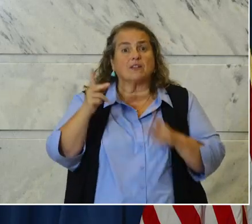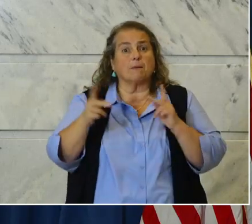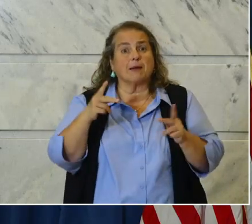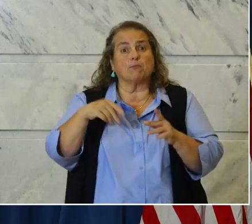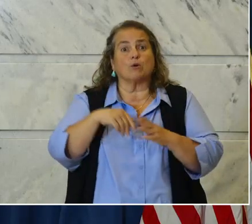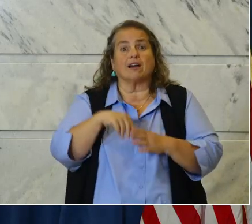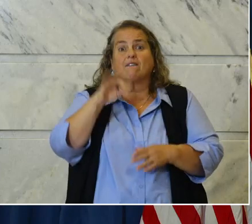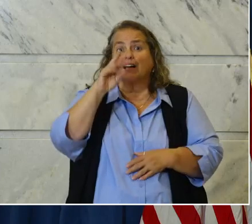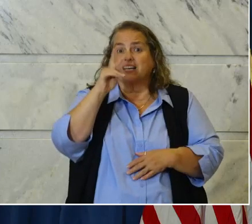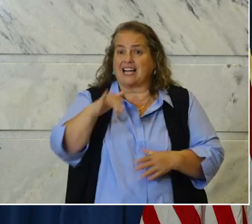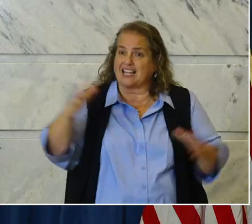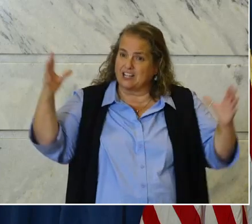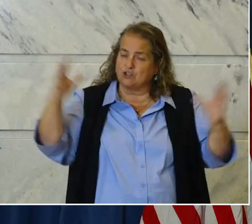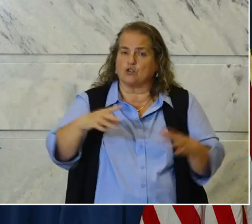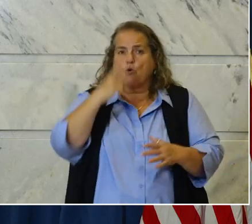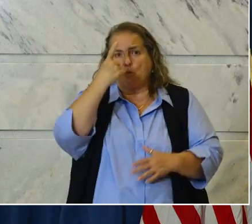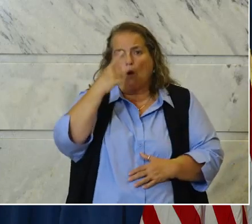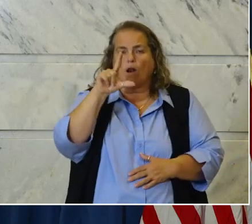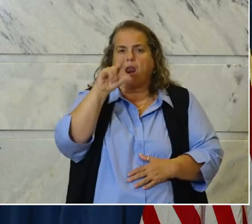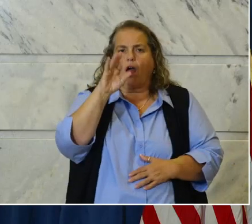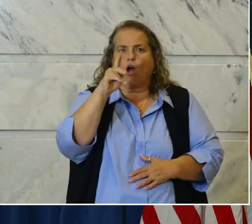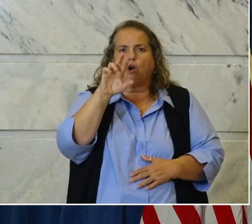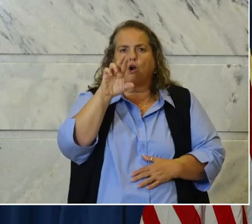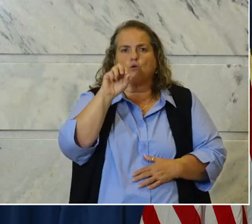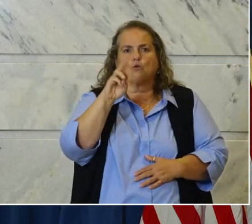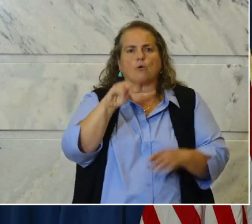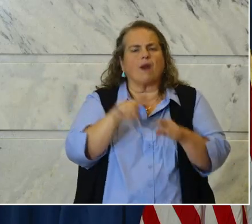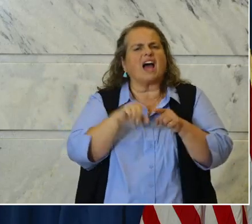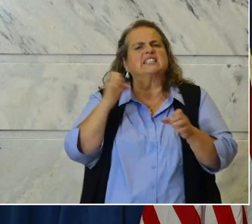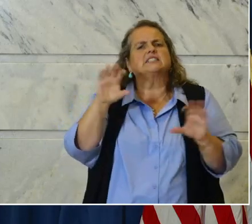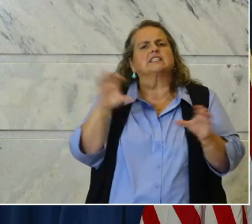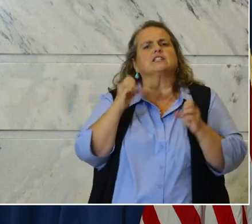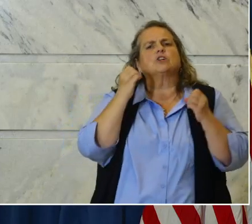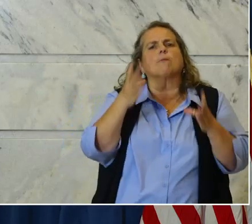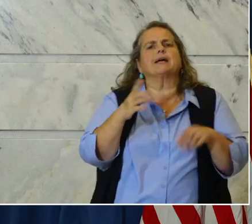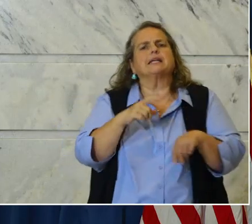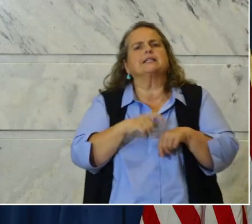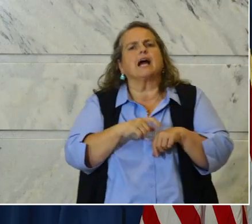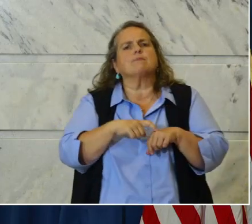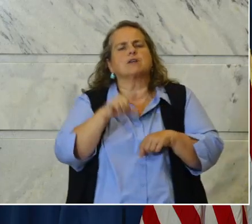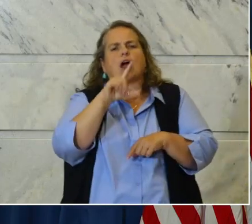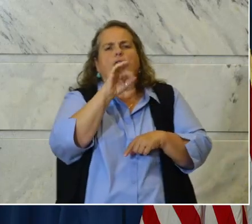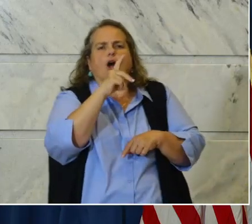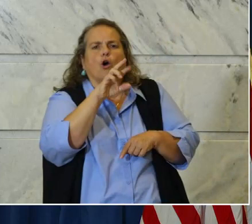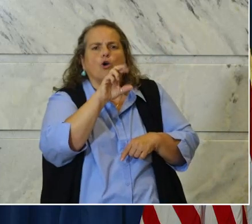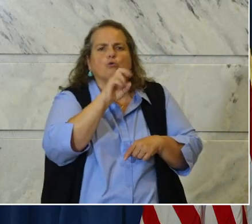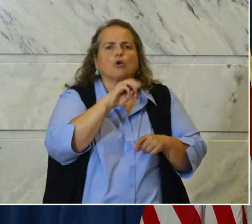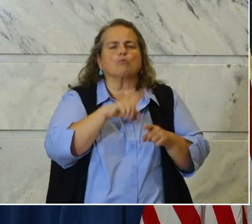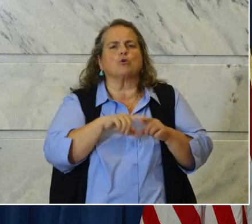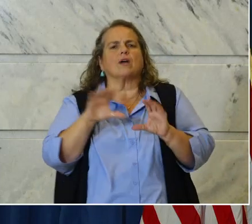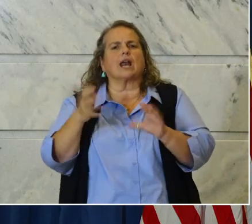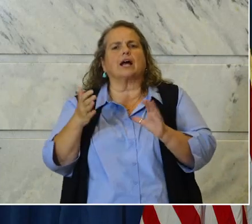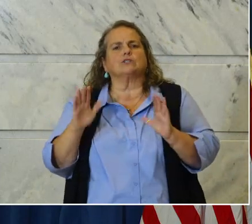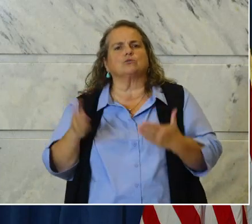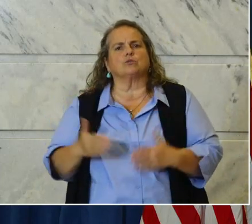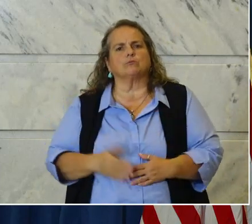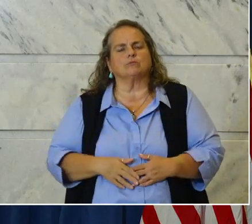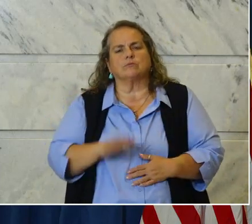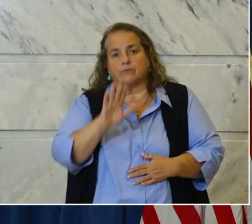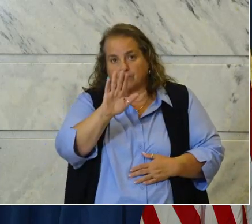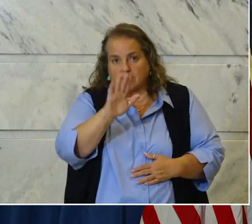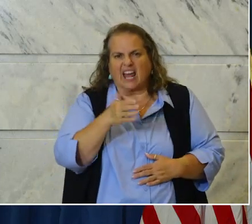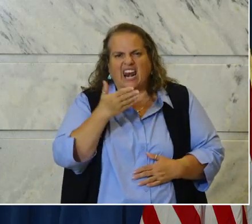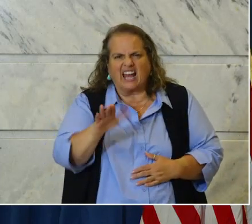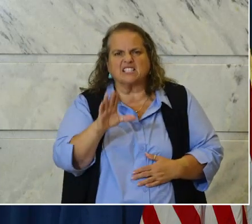locker room, like he has done so many times, from the locker room to the classroom, to say, let's be on